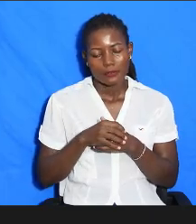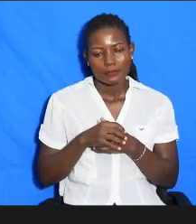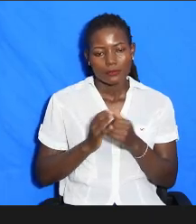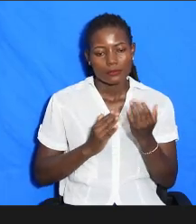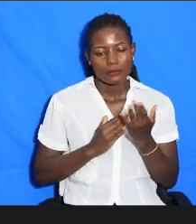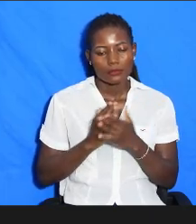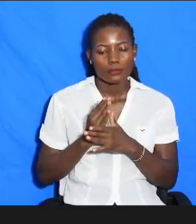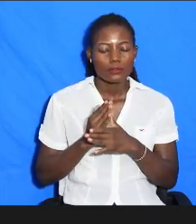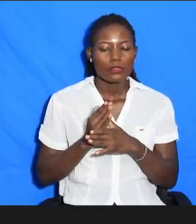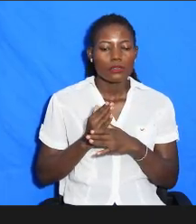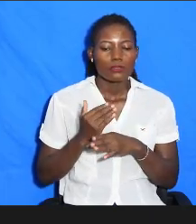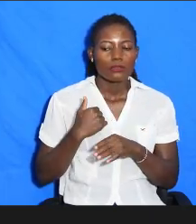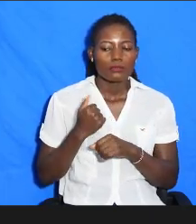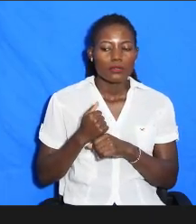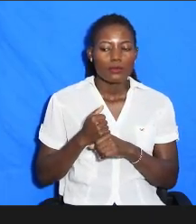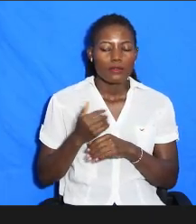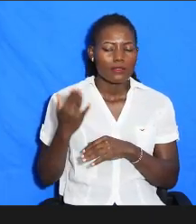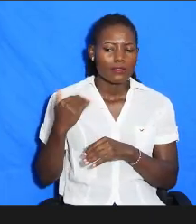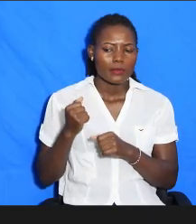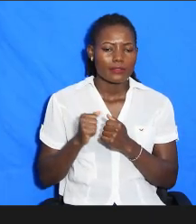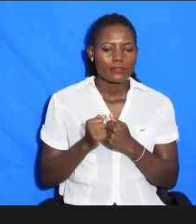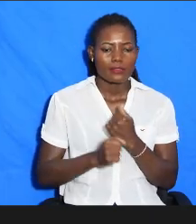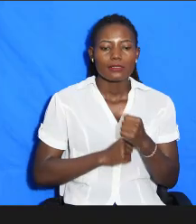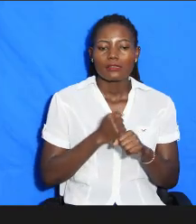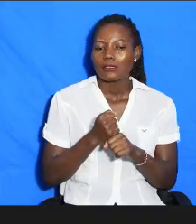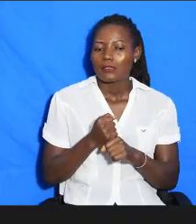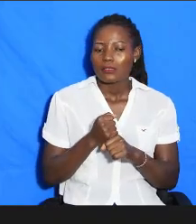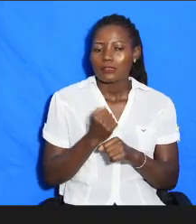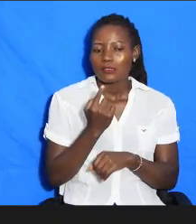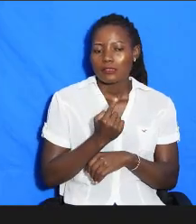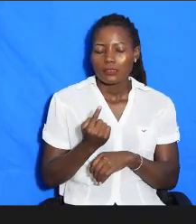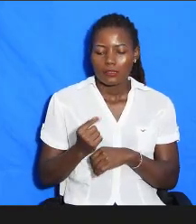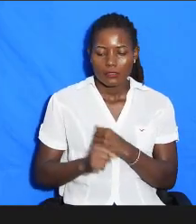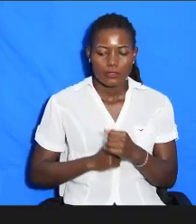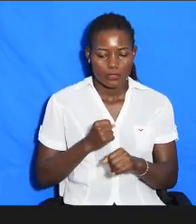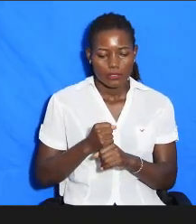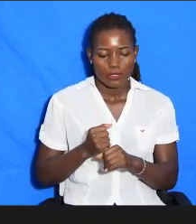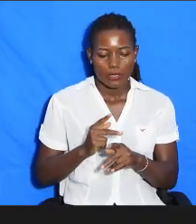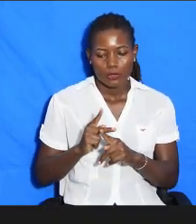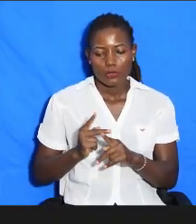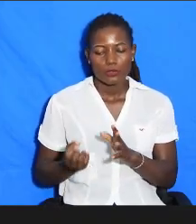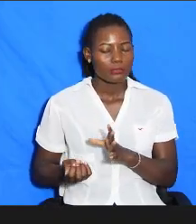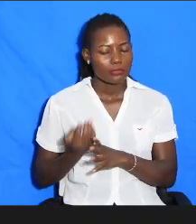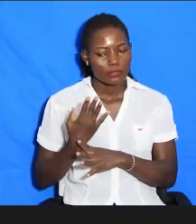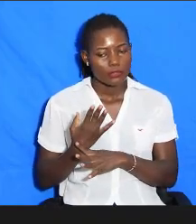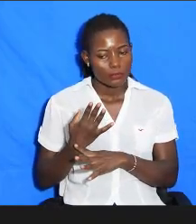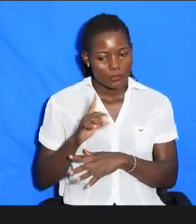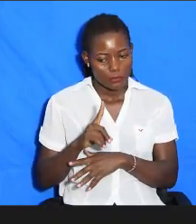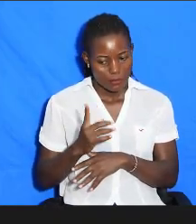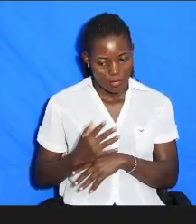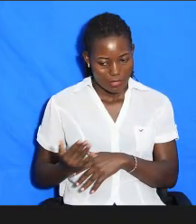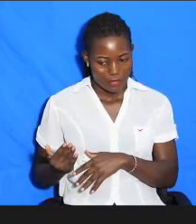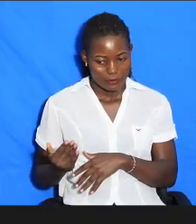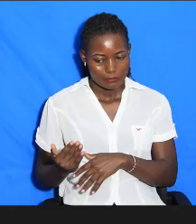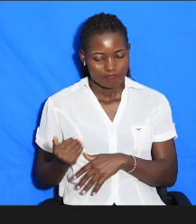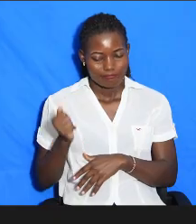throughout my career for the past 10 years, is just that every year you keep growing as an athlete. Because one thing that, of course, which is